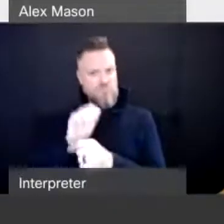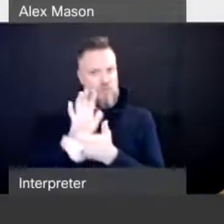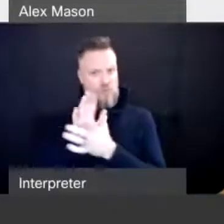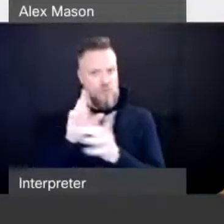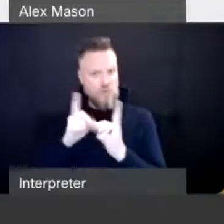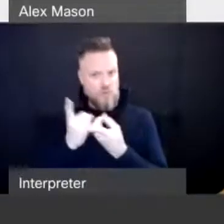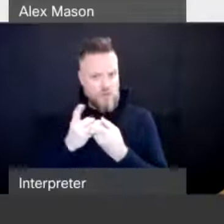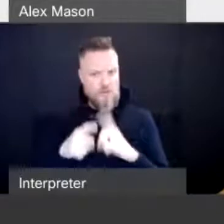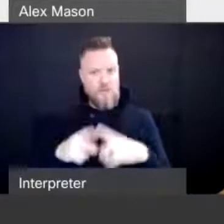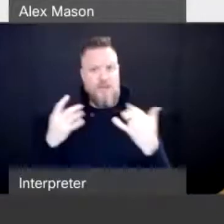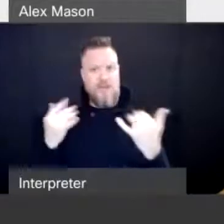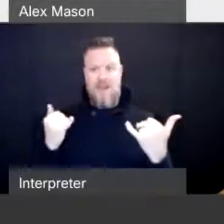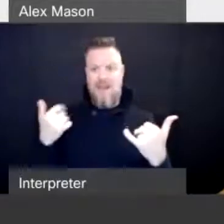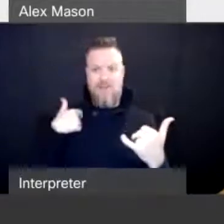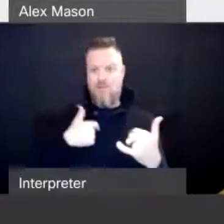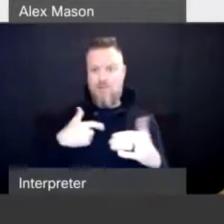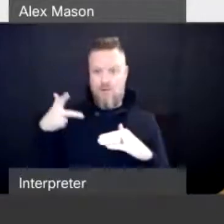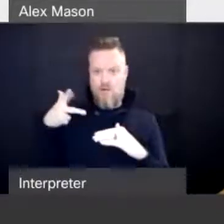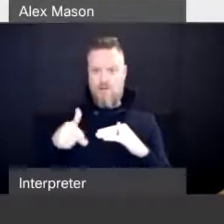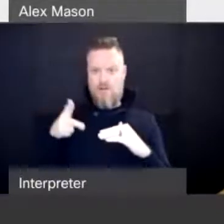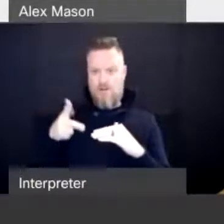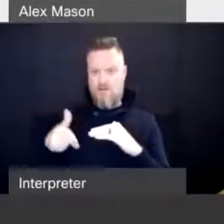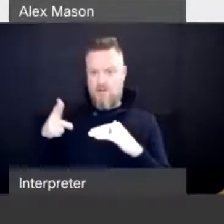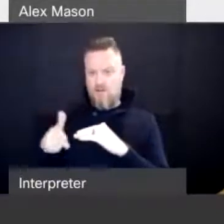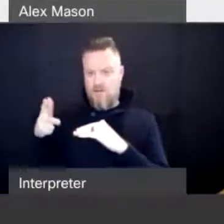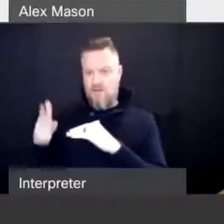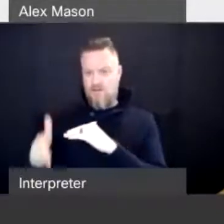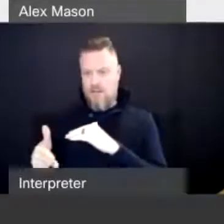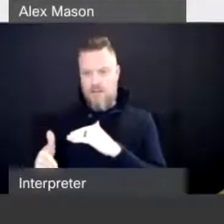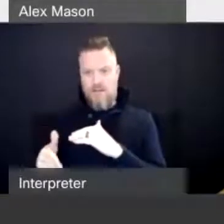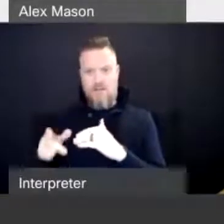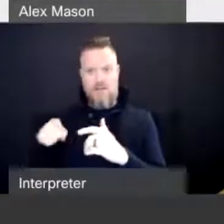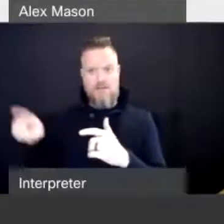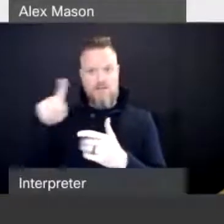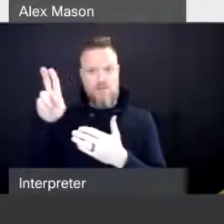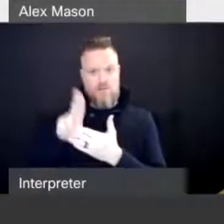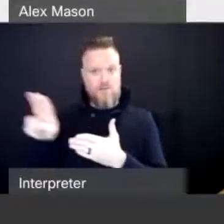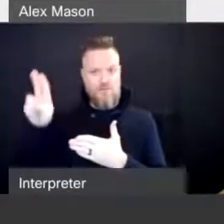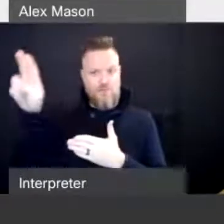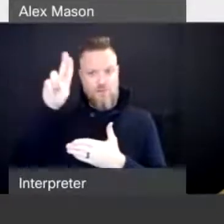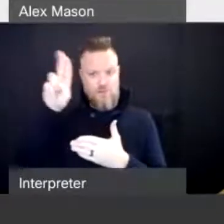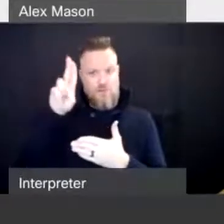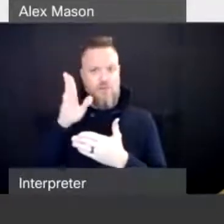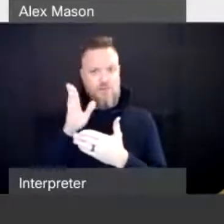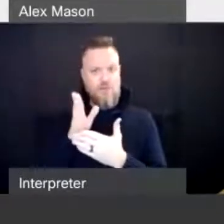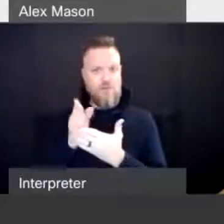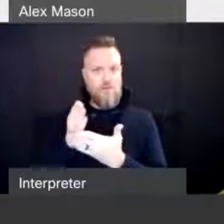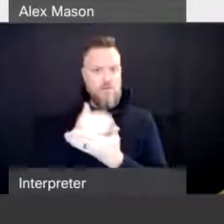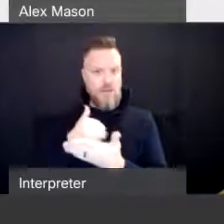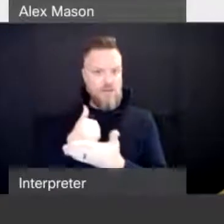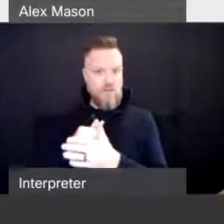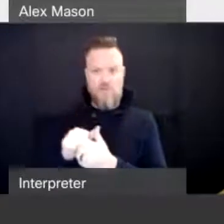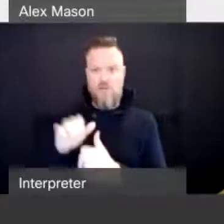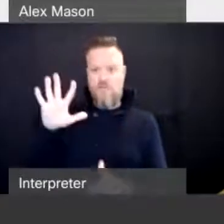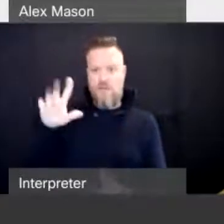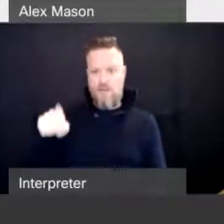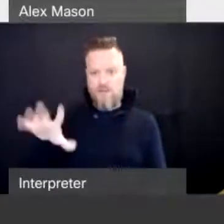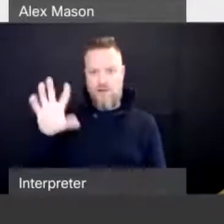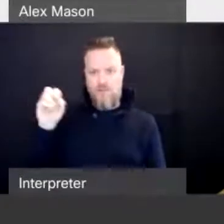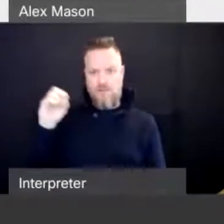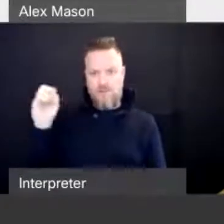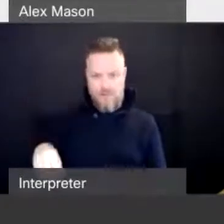when we're cutting our university's budgets 5.5% and all the demands we